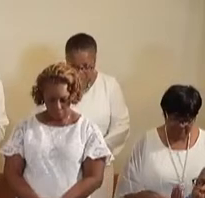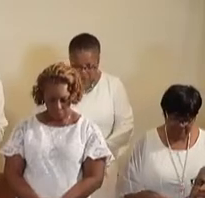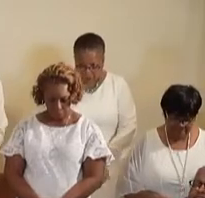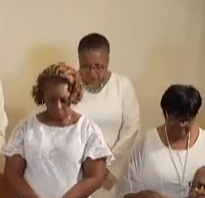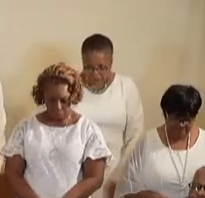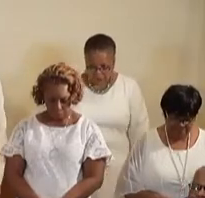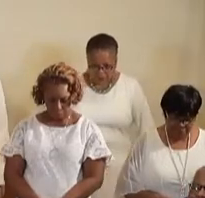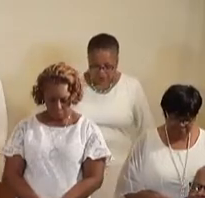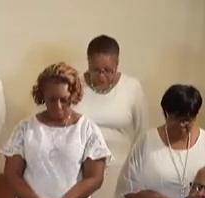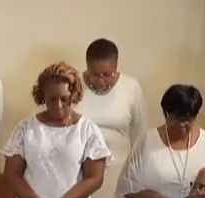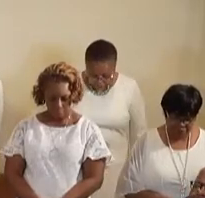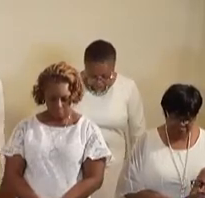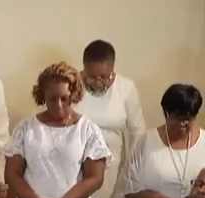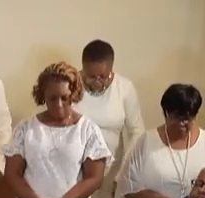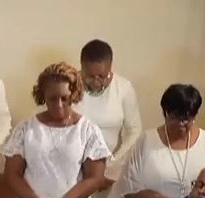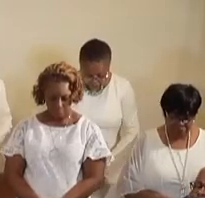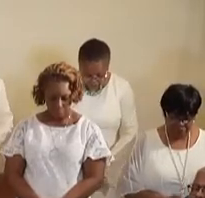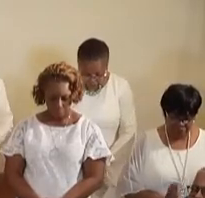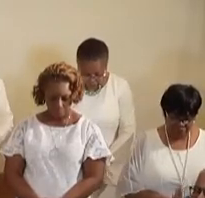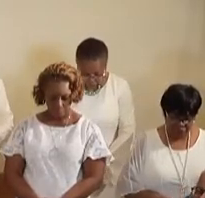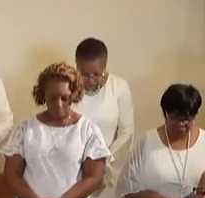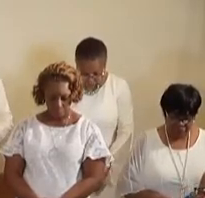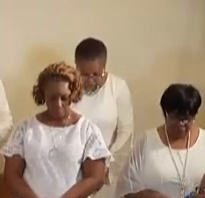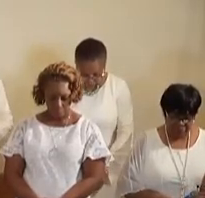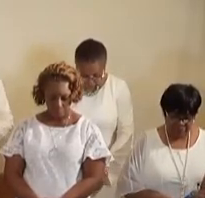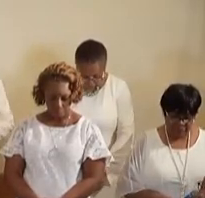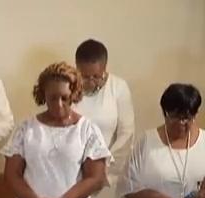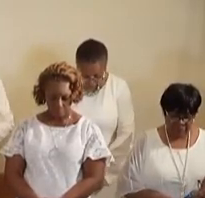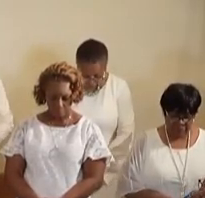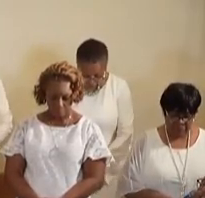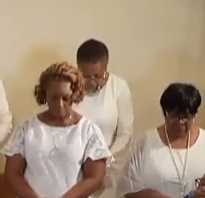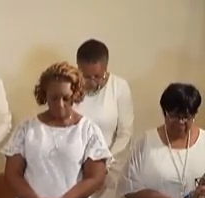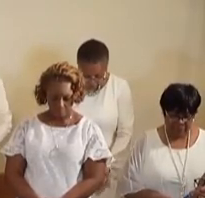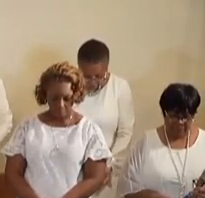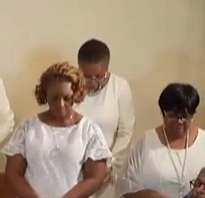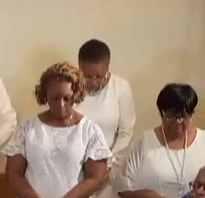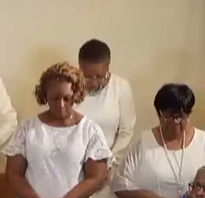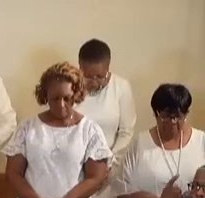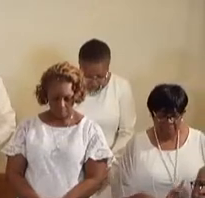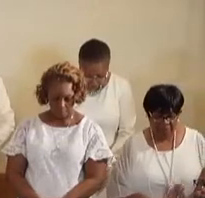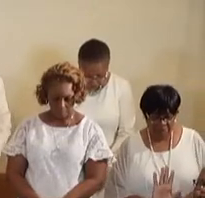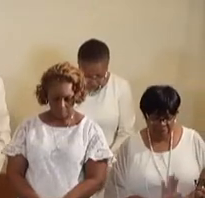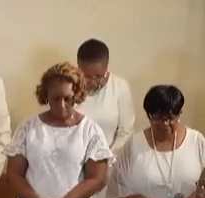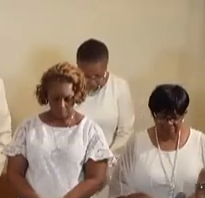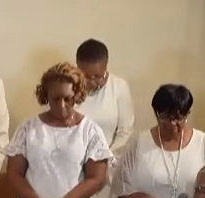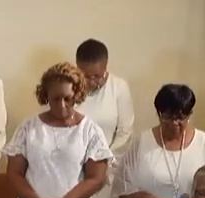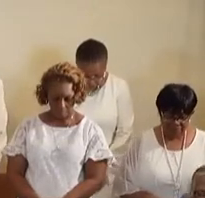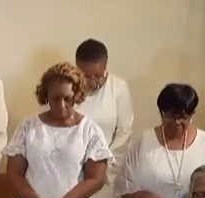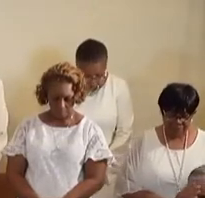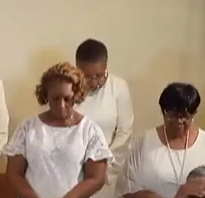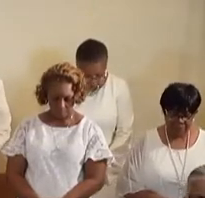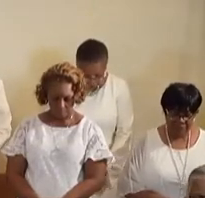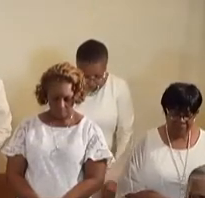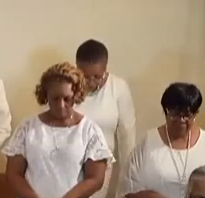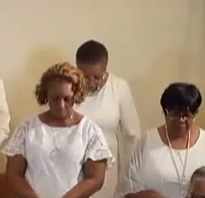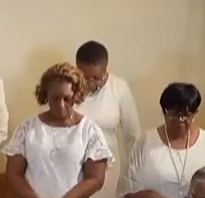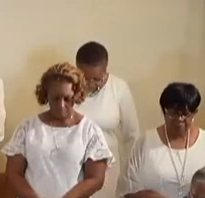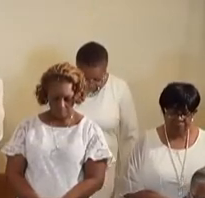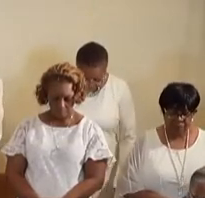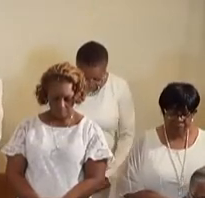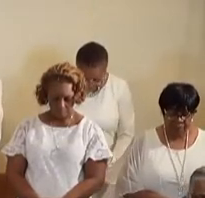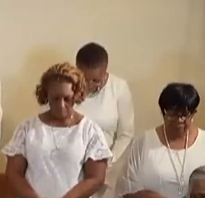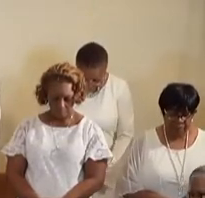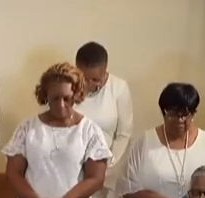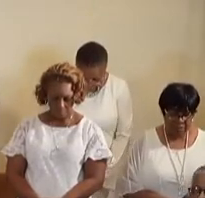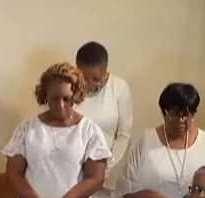to say thank you, oh God. We thank you. We thank you for your darling son, Jesus Christ, who